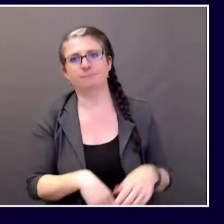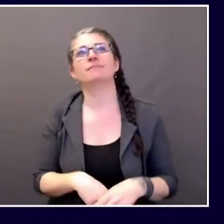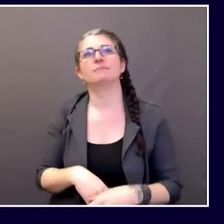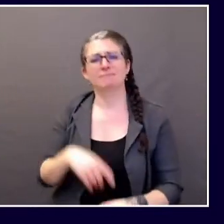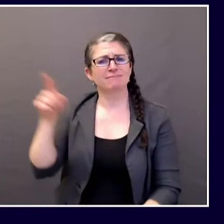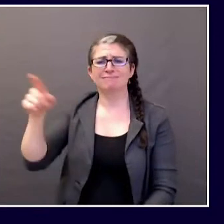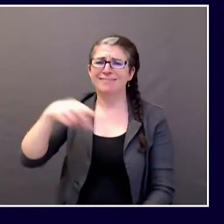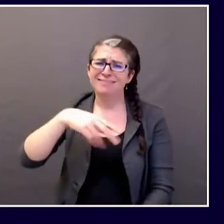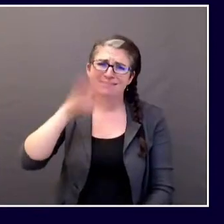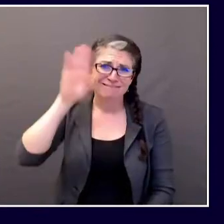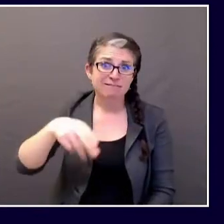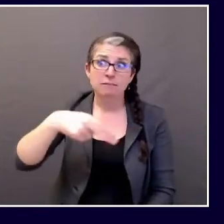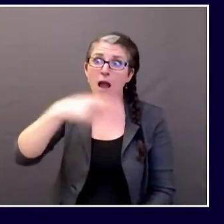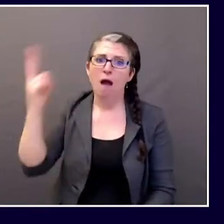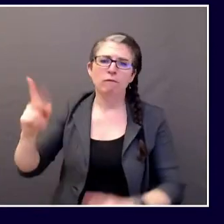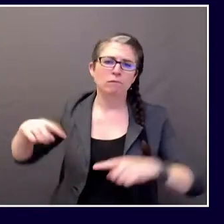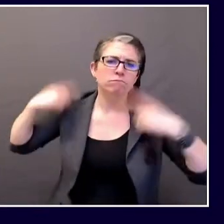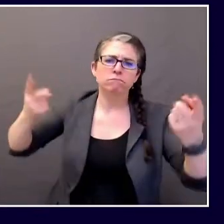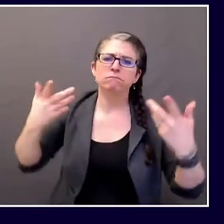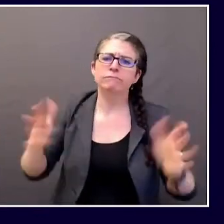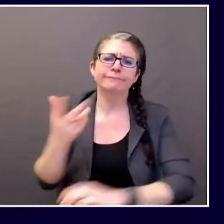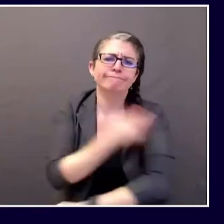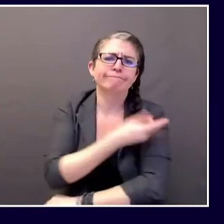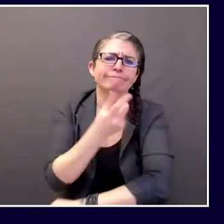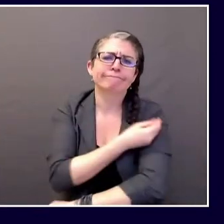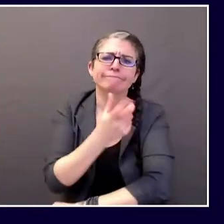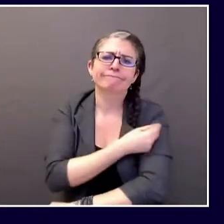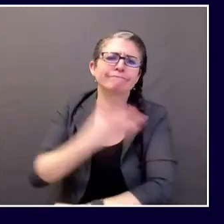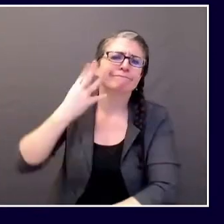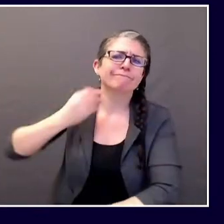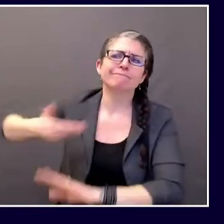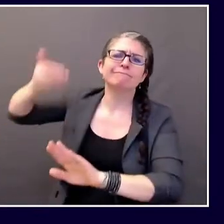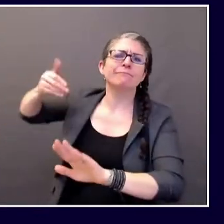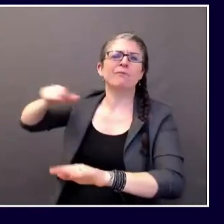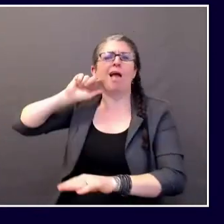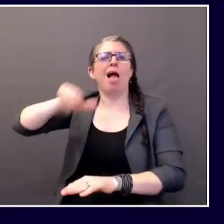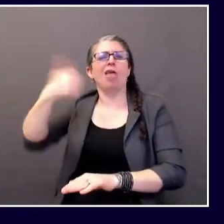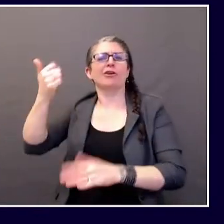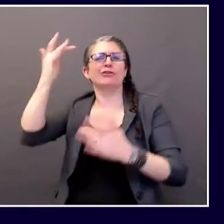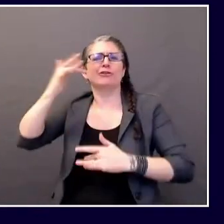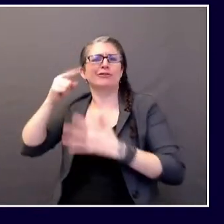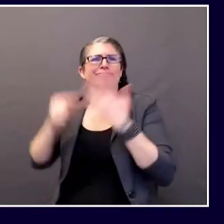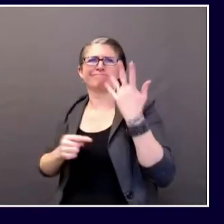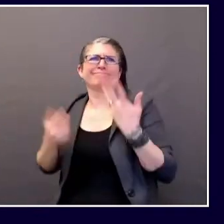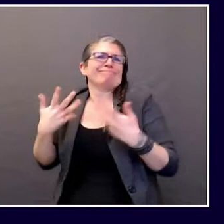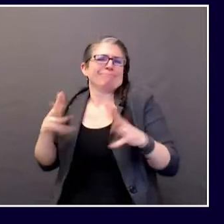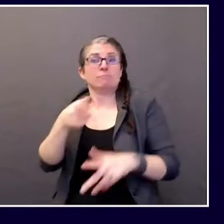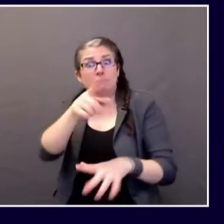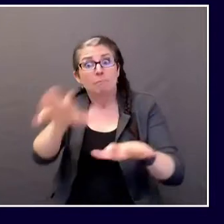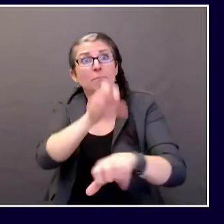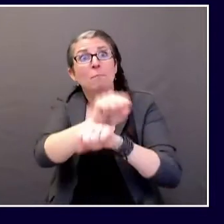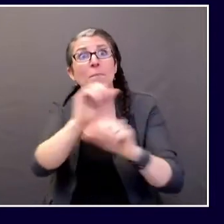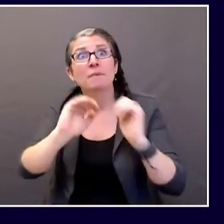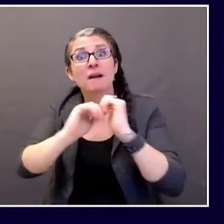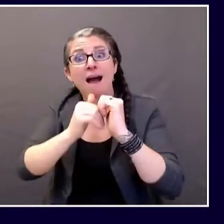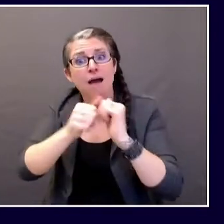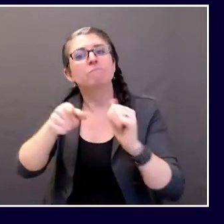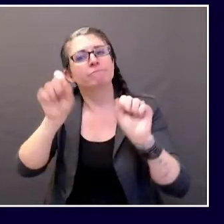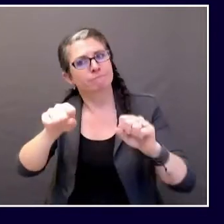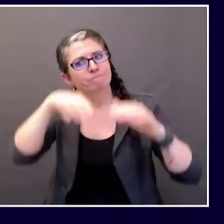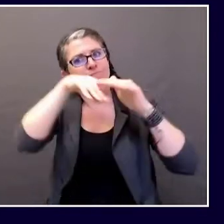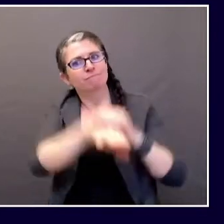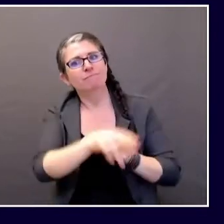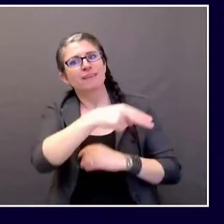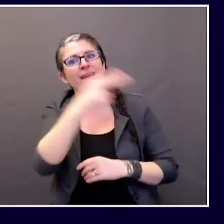will be available by appointment only through Hannaford's online scheduler that can be found by searching hannaford.com